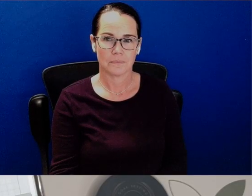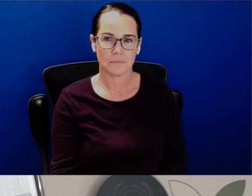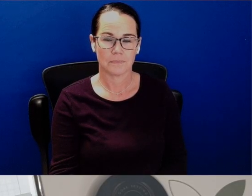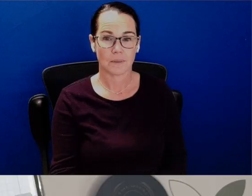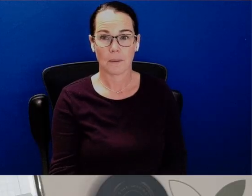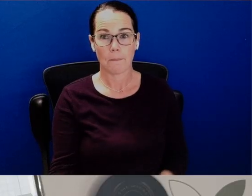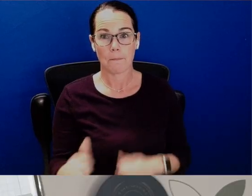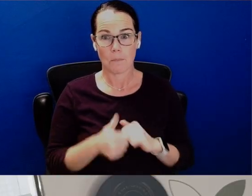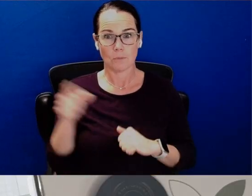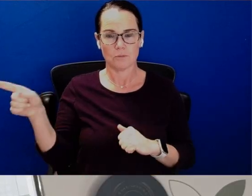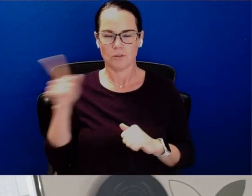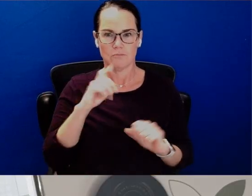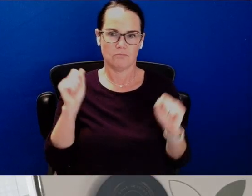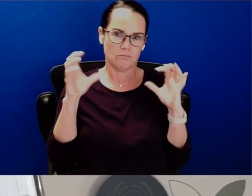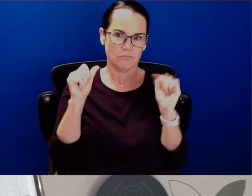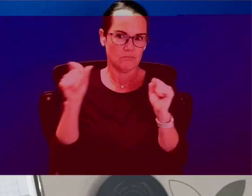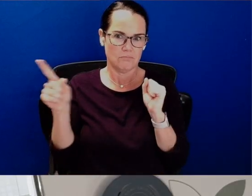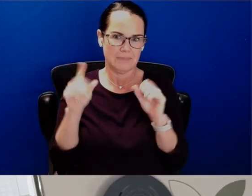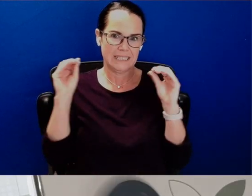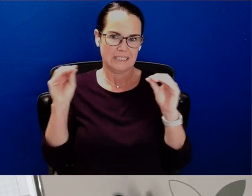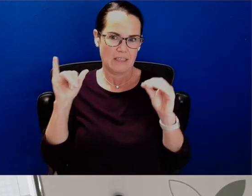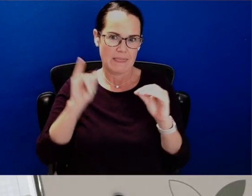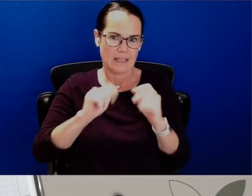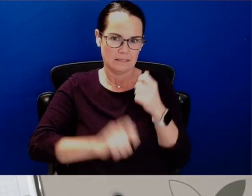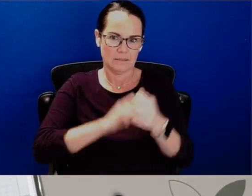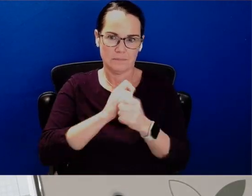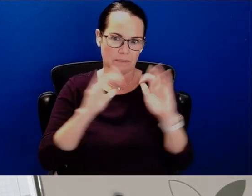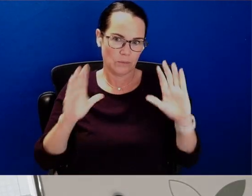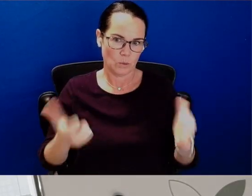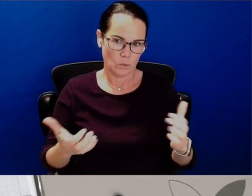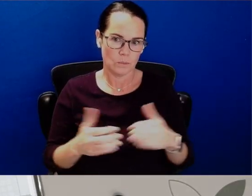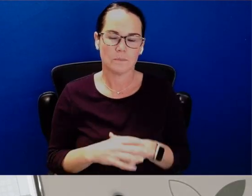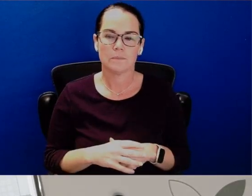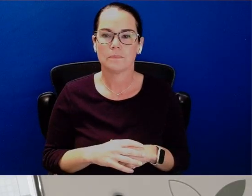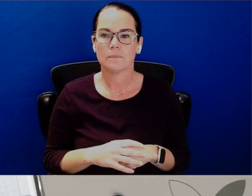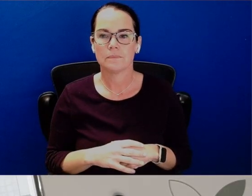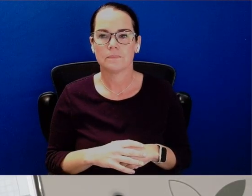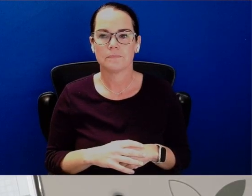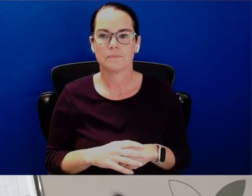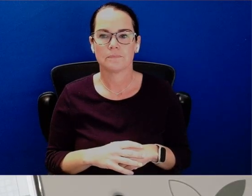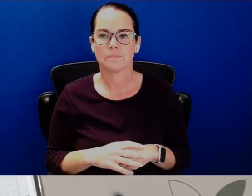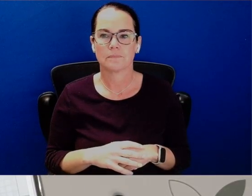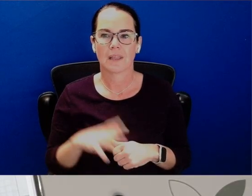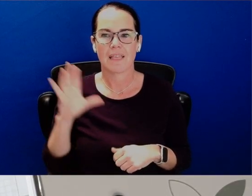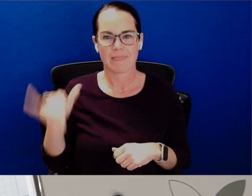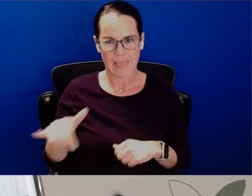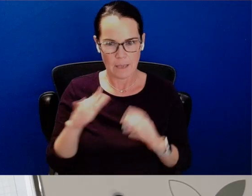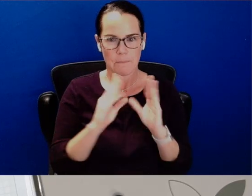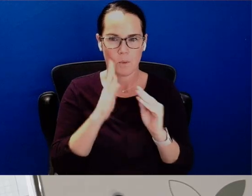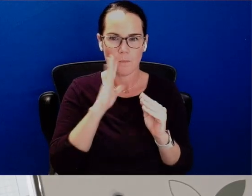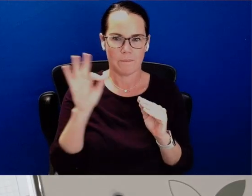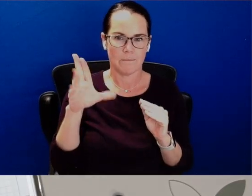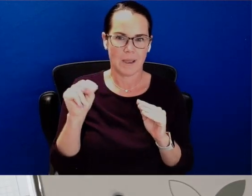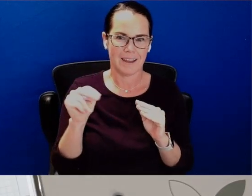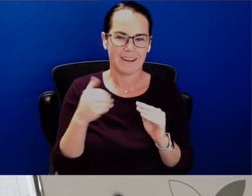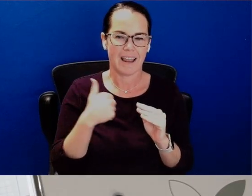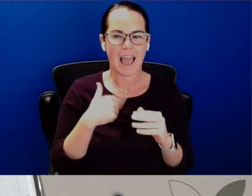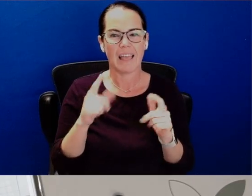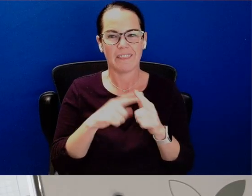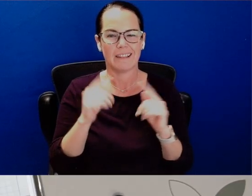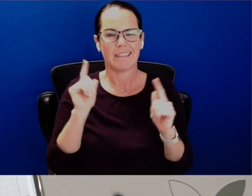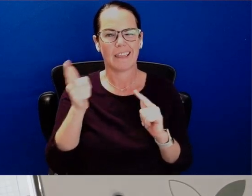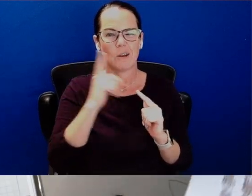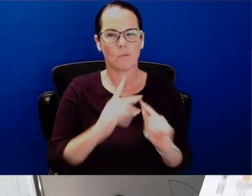Mostly because she's phenomenal at teaching that particular course. But so that'll be a fun meeting, and then I get to meet with one